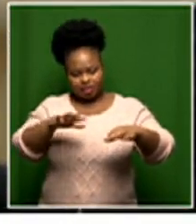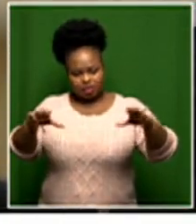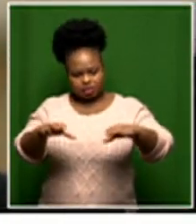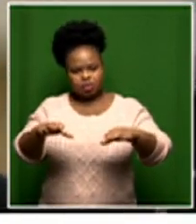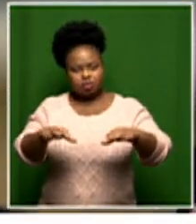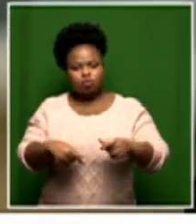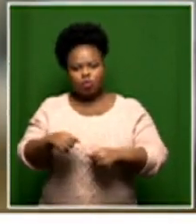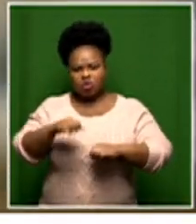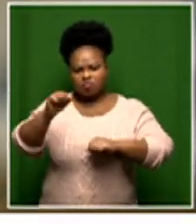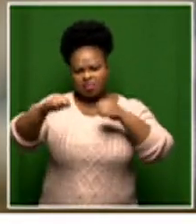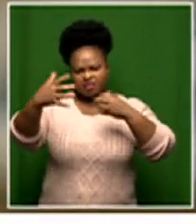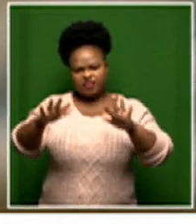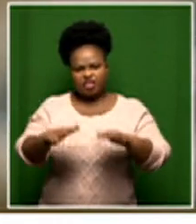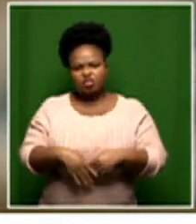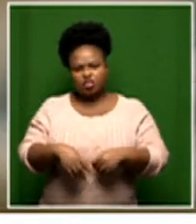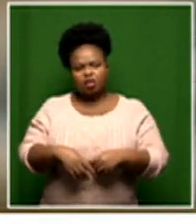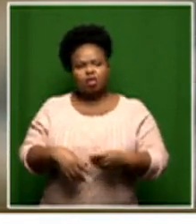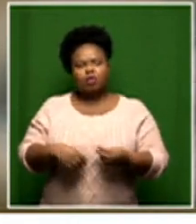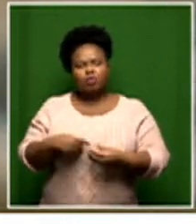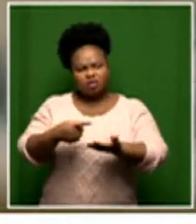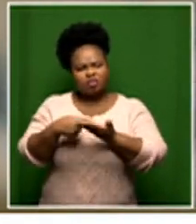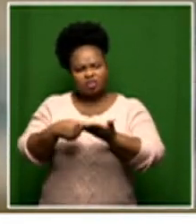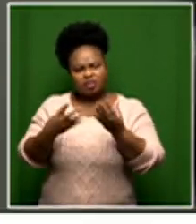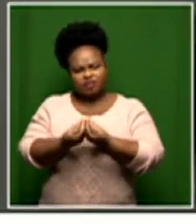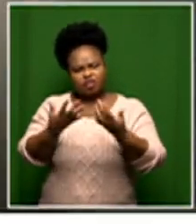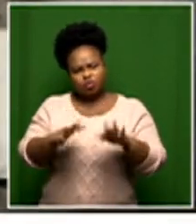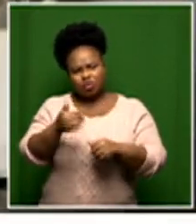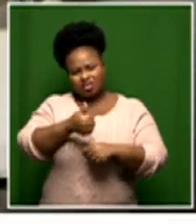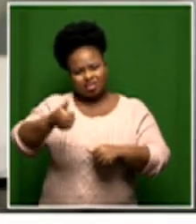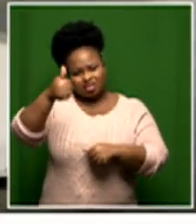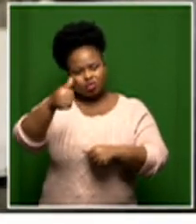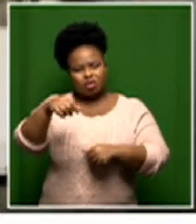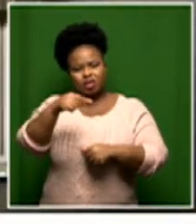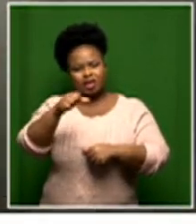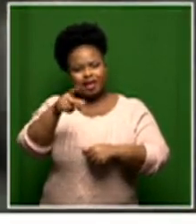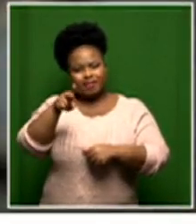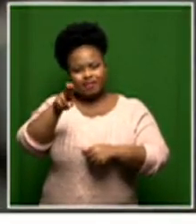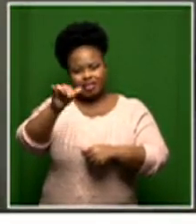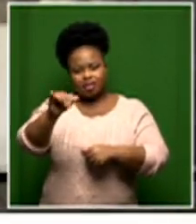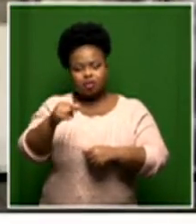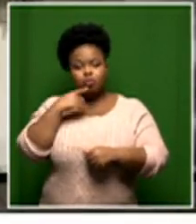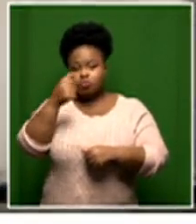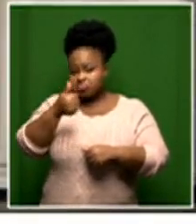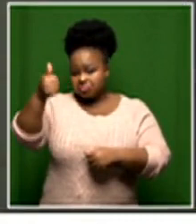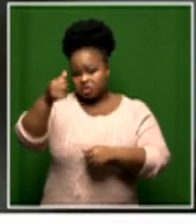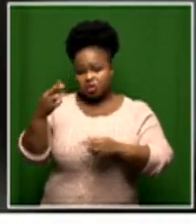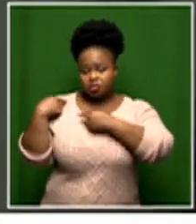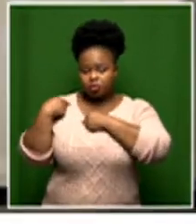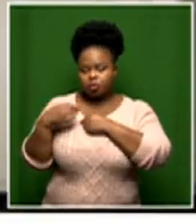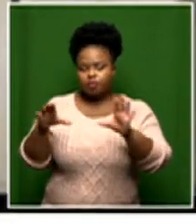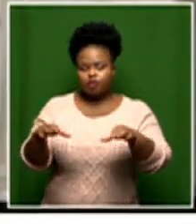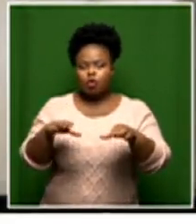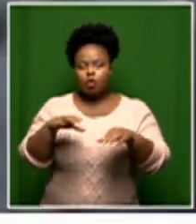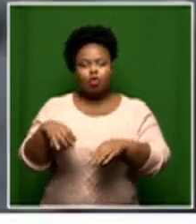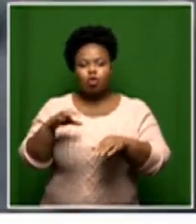media discussion a few days ago with the CEO of Gavi in charge of COVAX, and they were actually saying they're